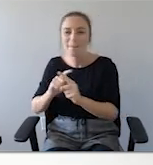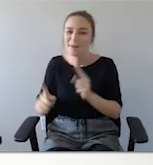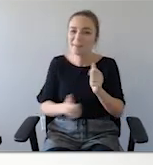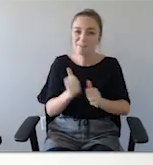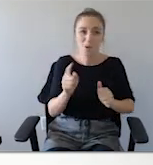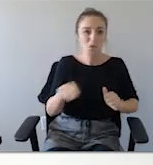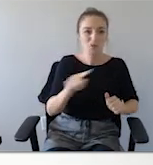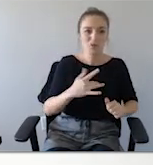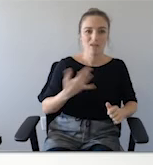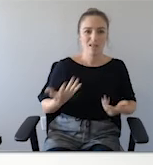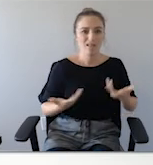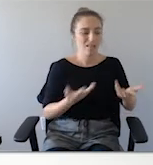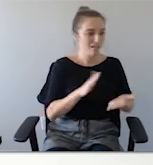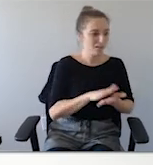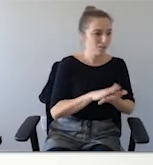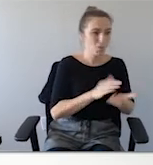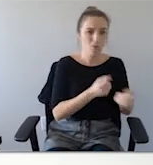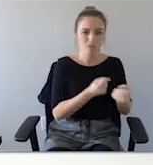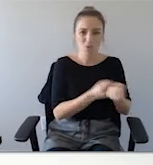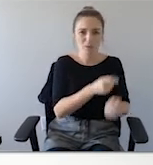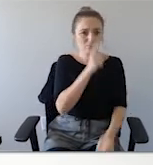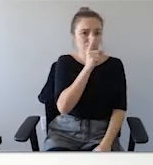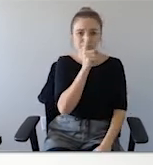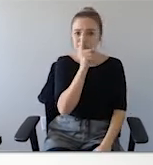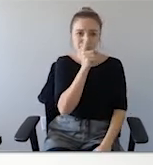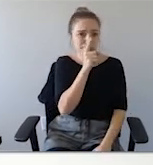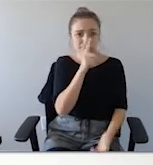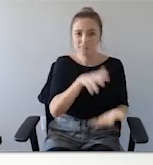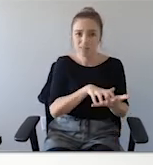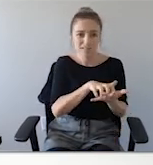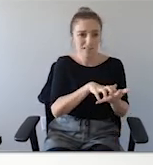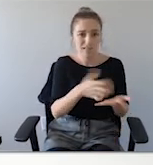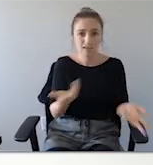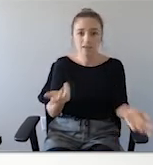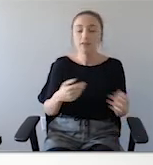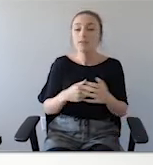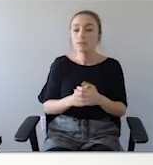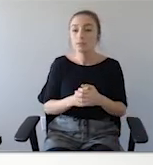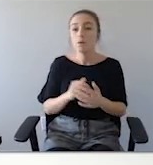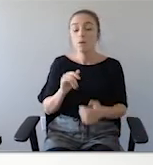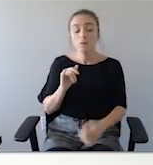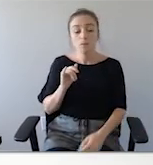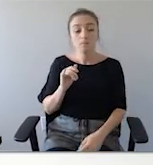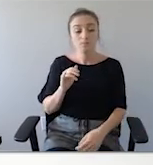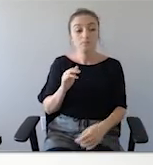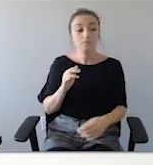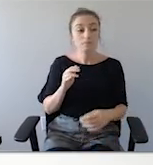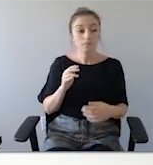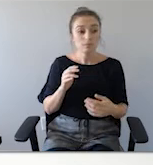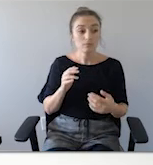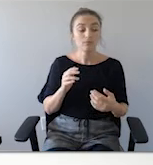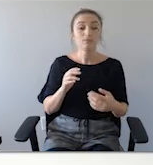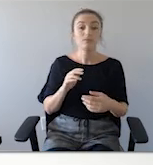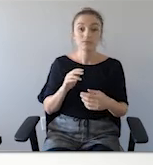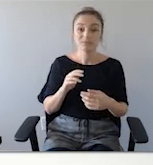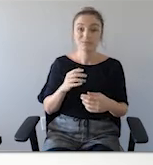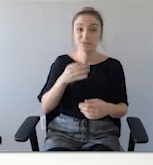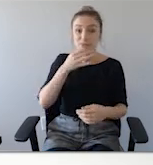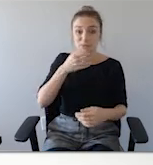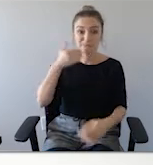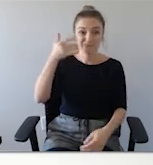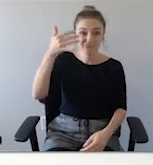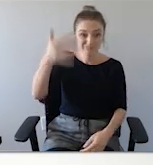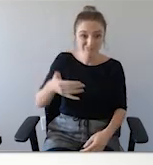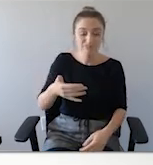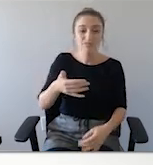so since you've had that experience now of having to manage everything, when your kids are back in school, put as much of the